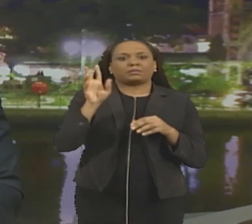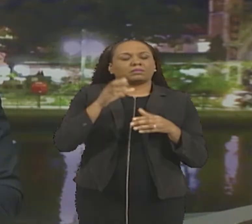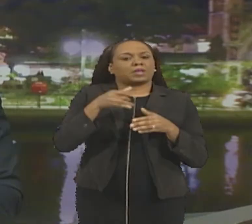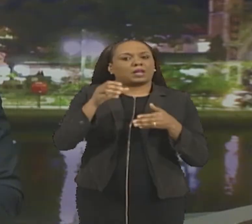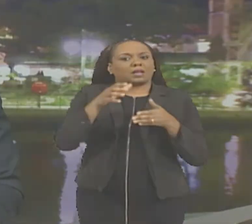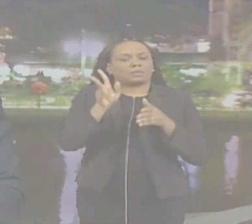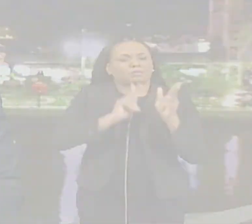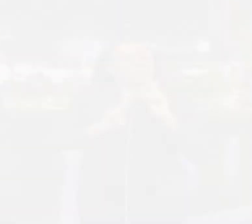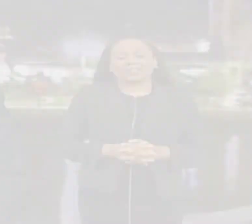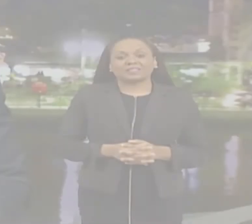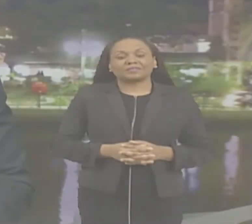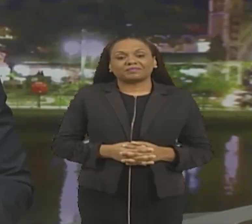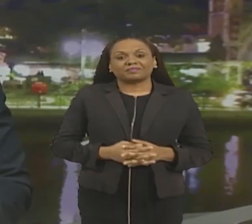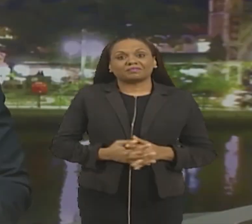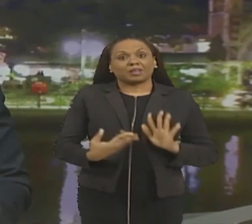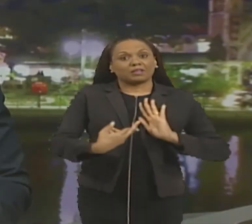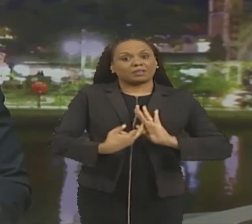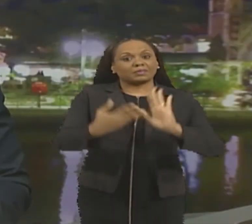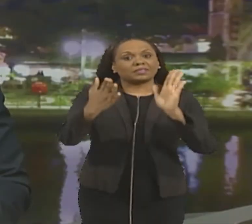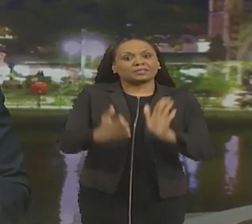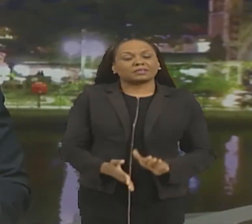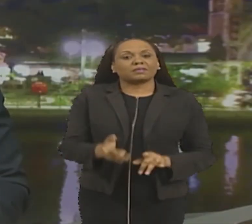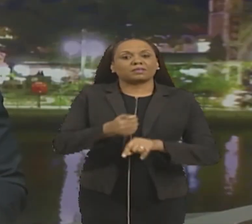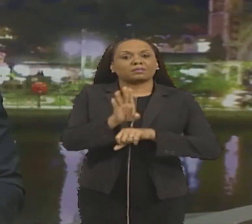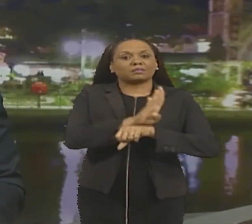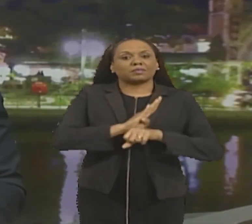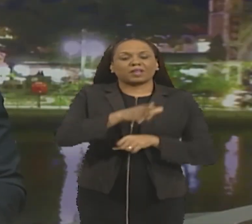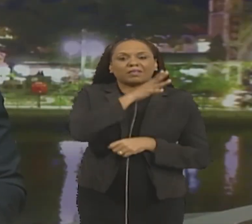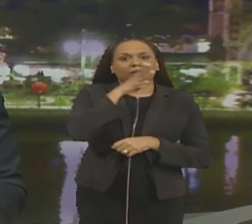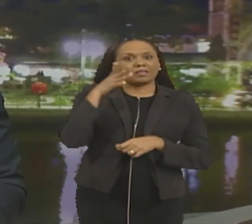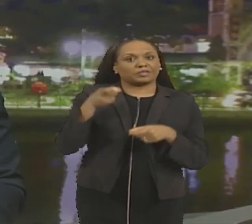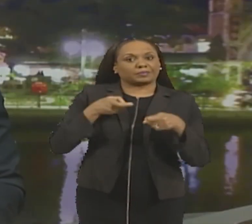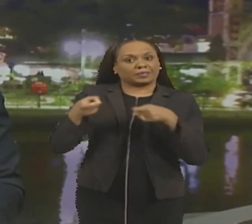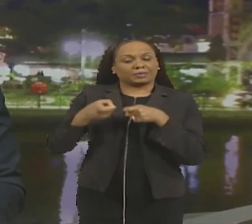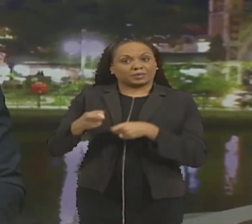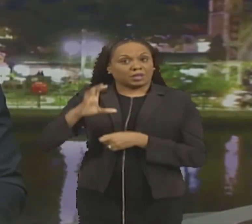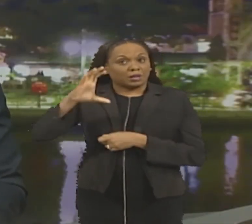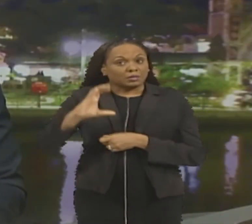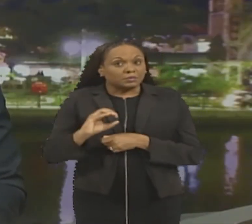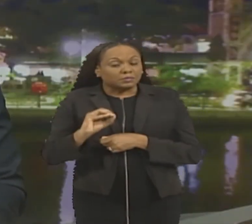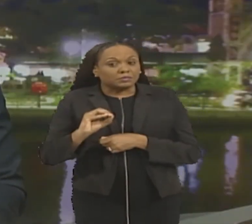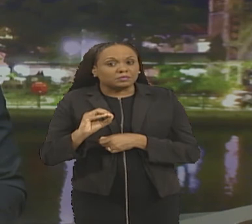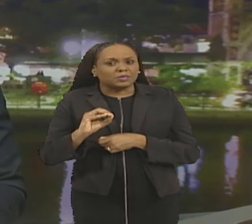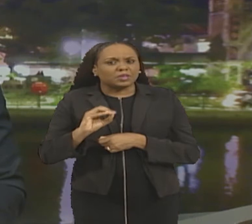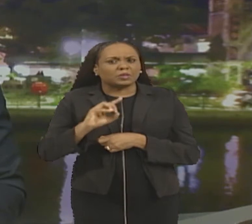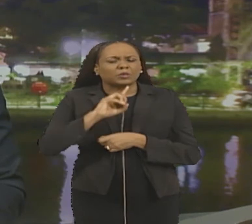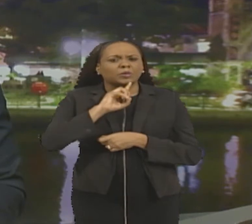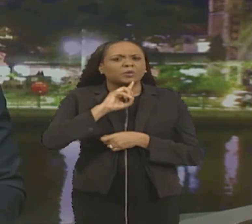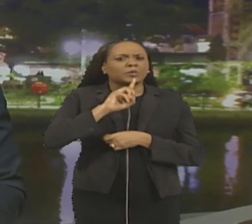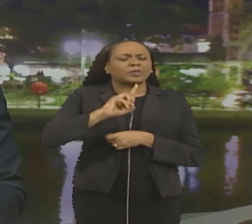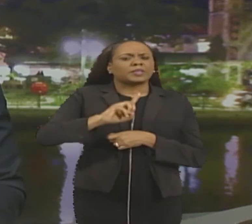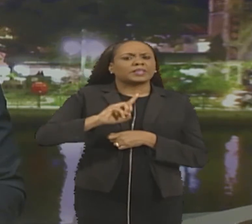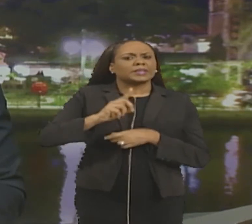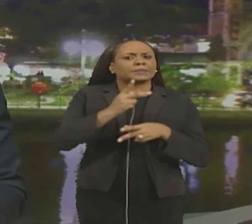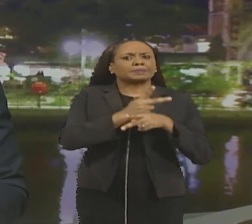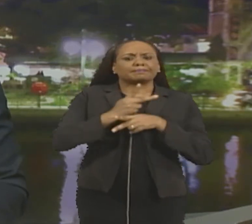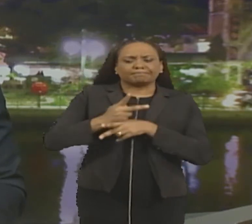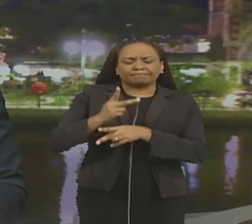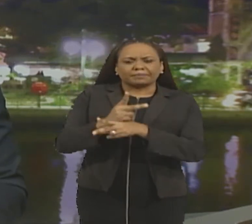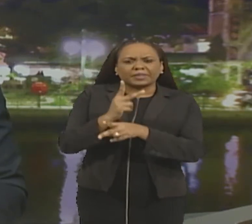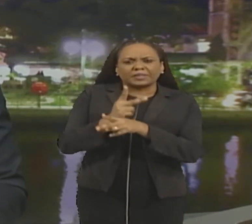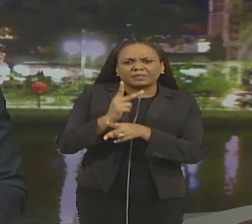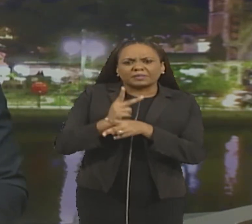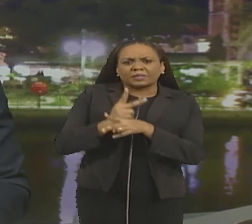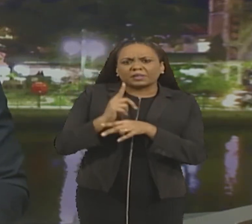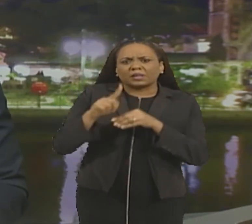only ones to be impacted. Officials of the Barbados Agricultural Management Company are cautiously optimistic about an increase in